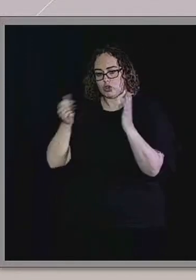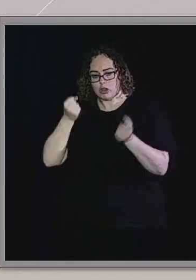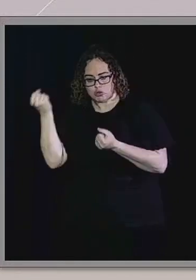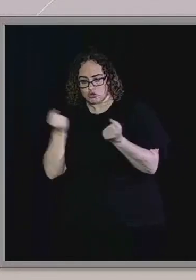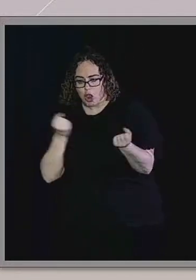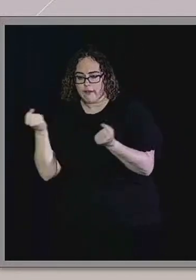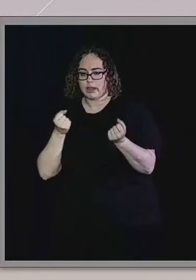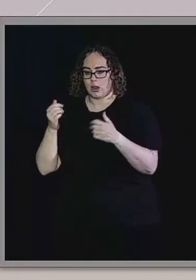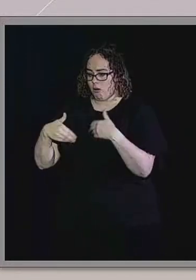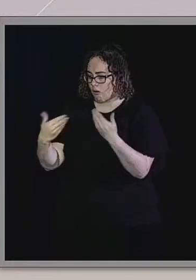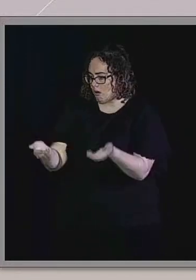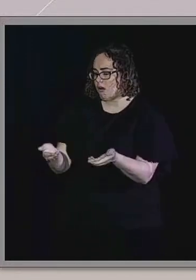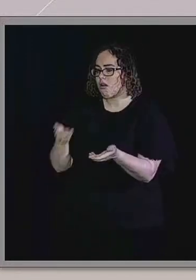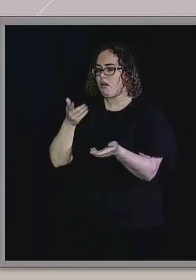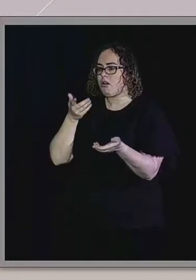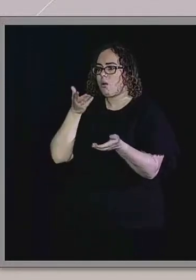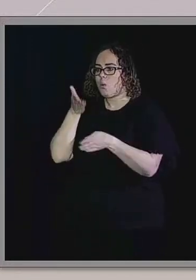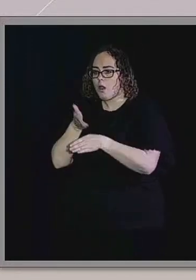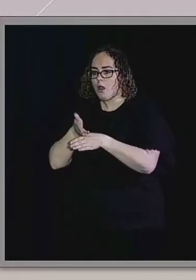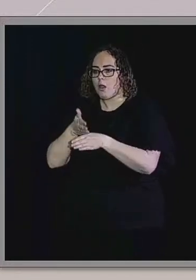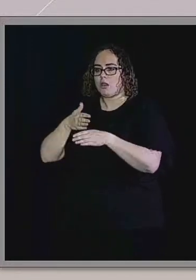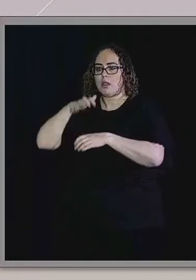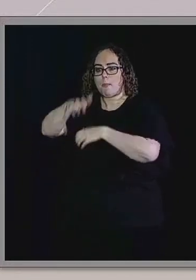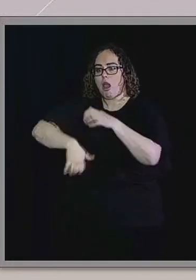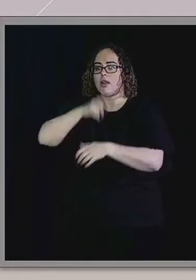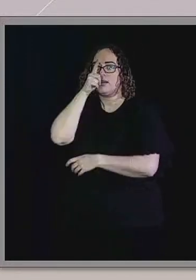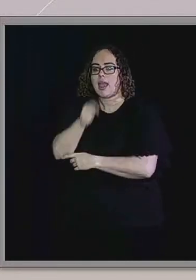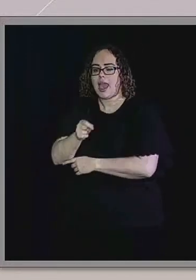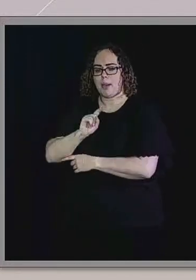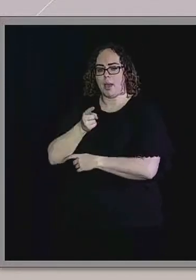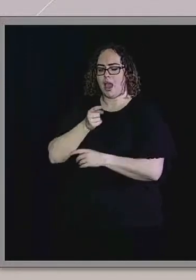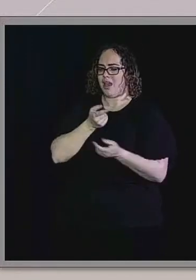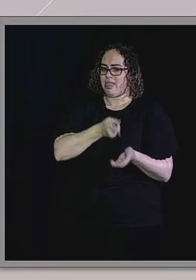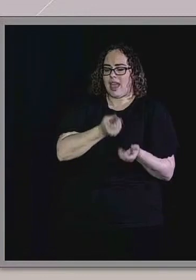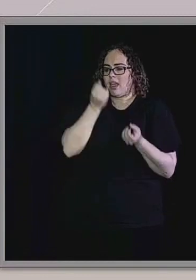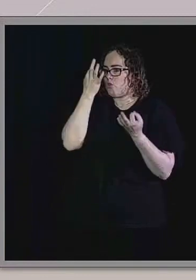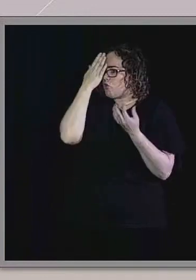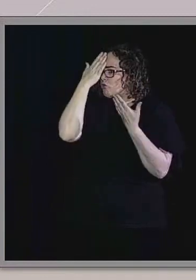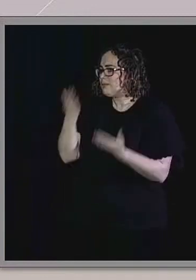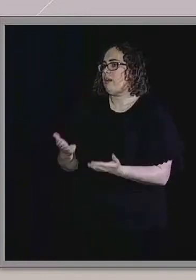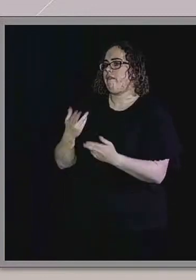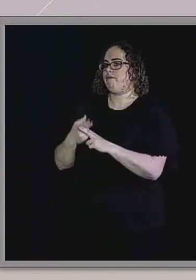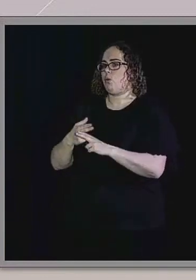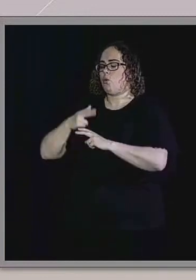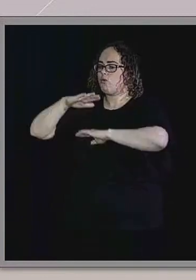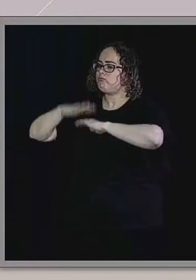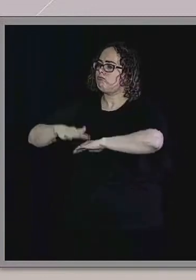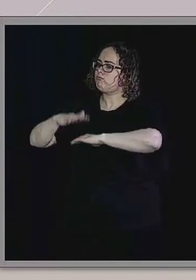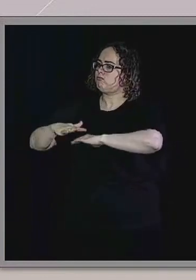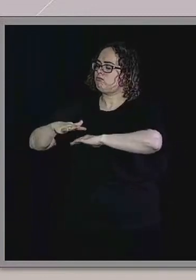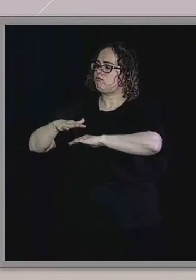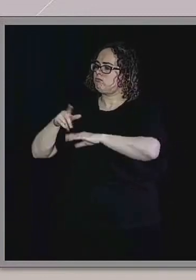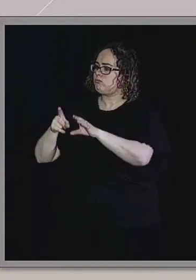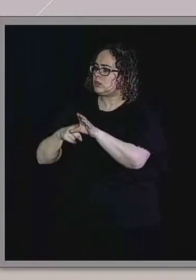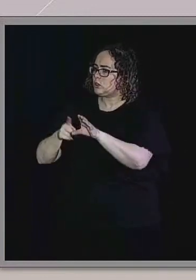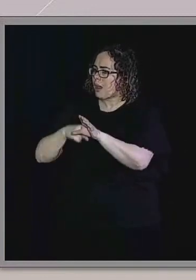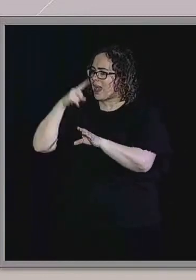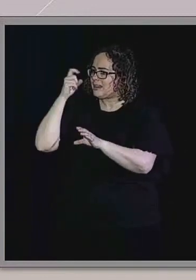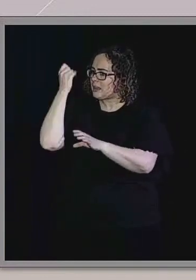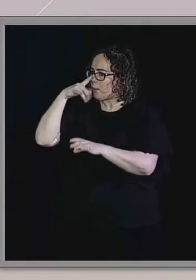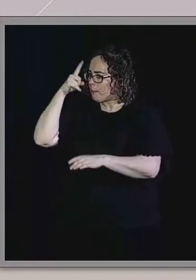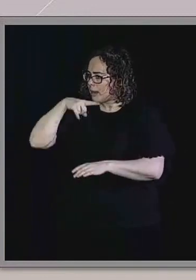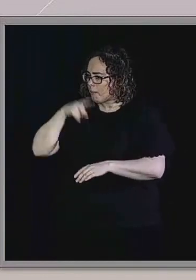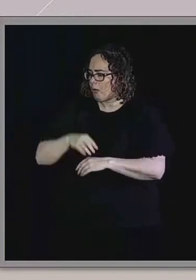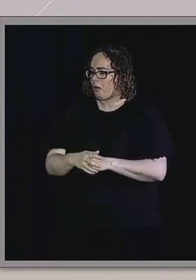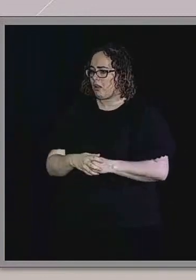as traditional owners and Aboriginal people. And not only have the Yindjibarndi people been completely ripped off to the tune of more than